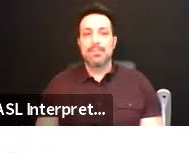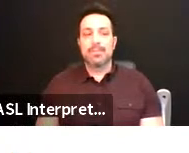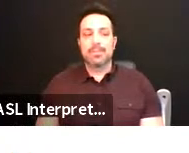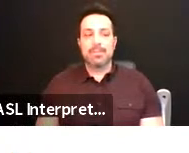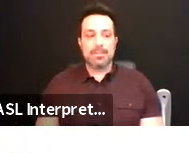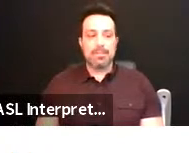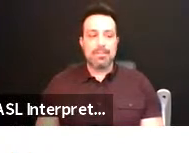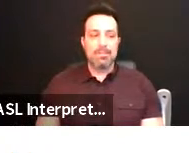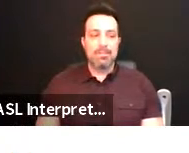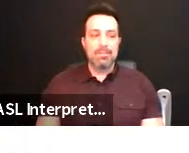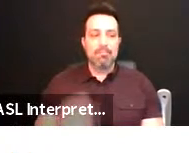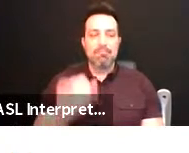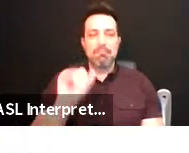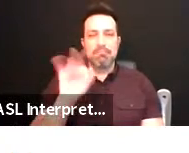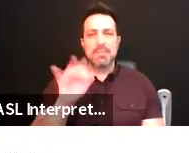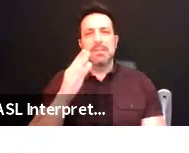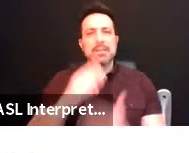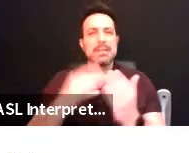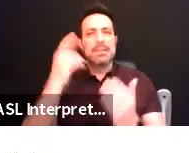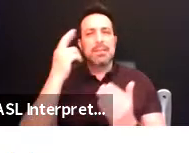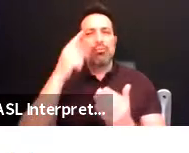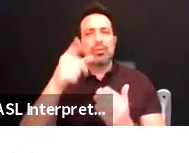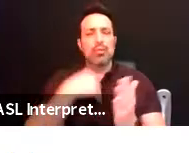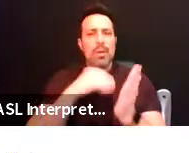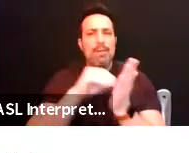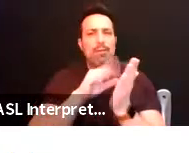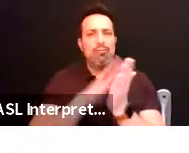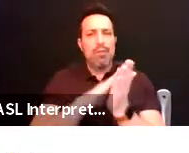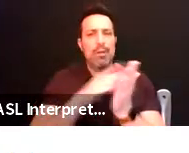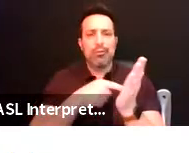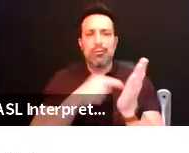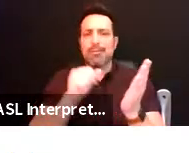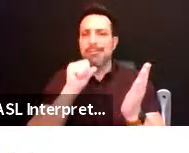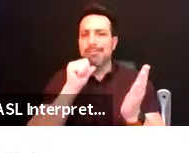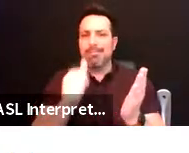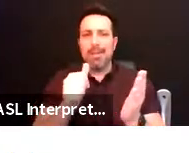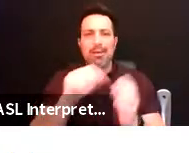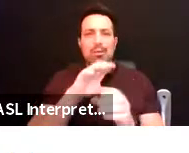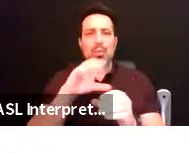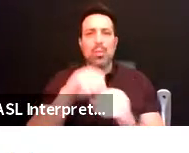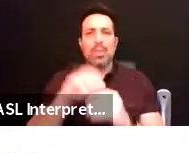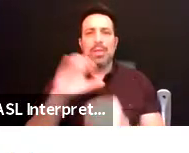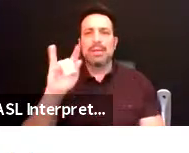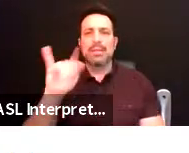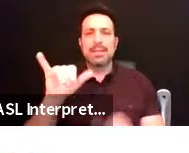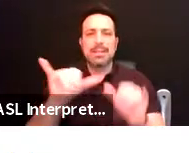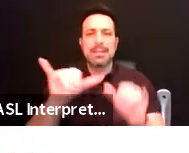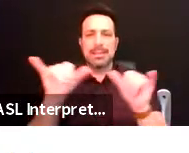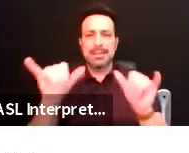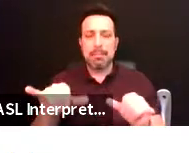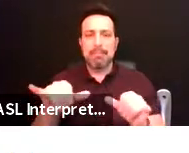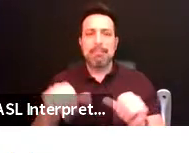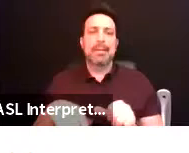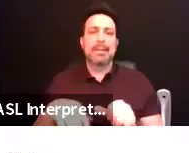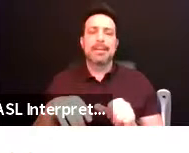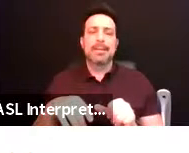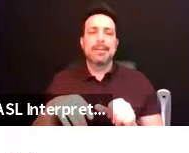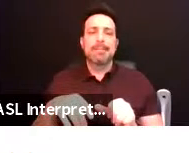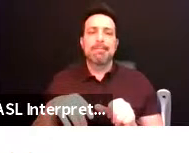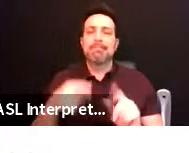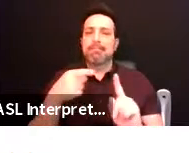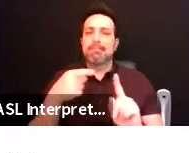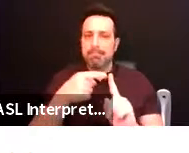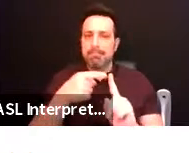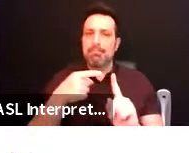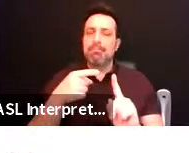If for some reason you had records that were not within the city system, they are subject